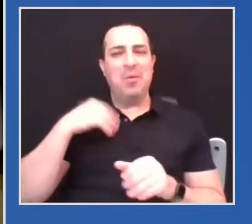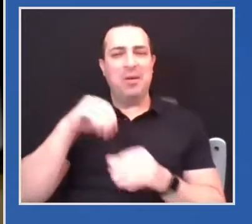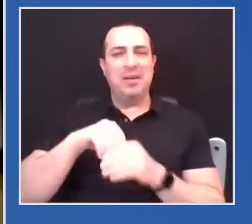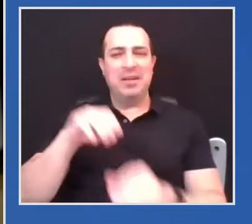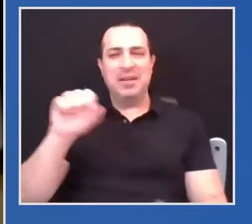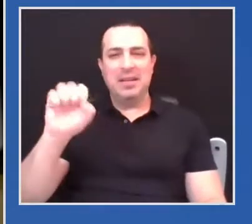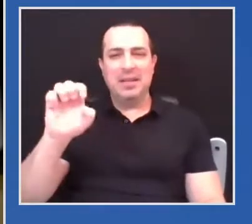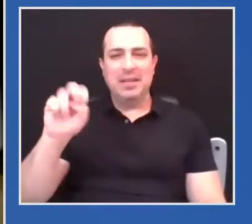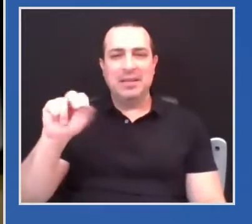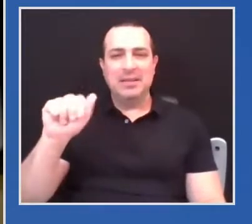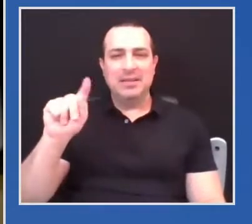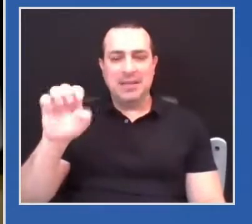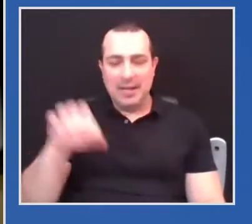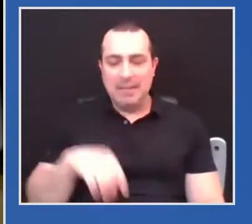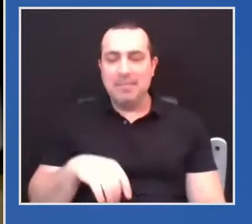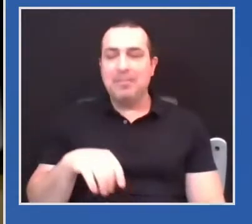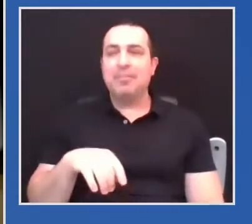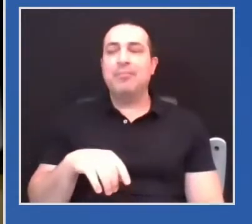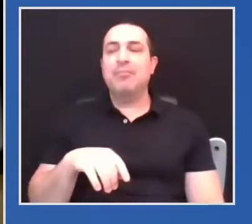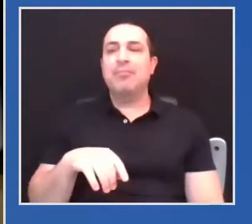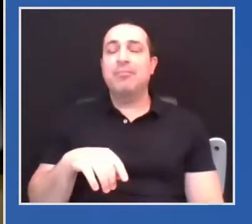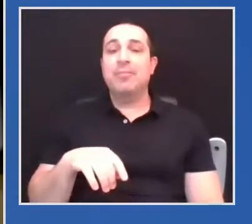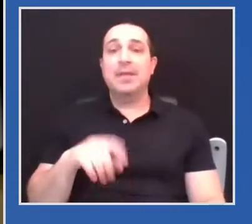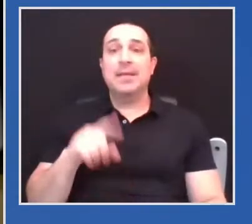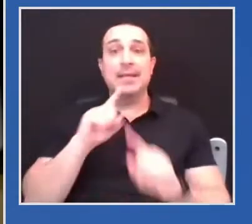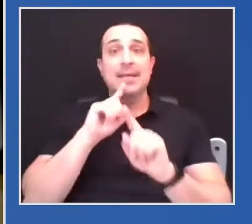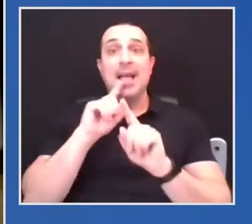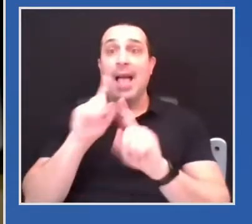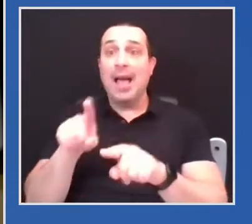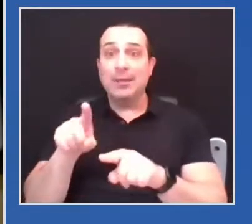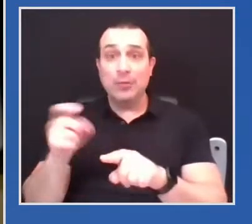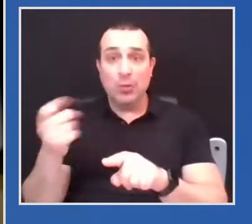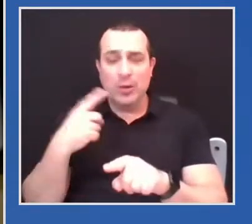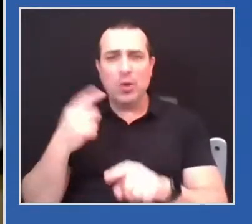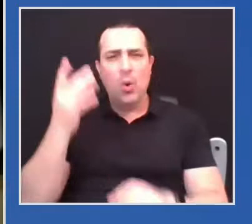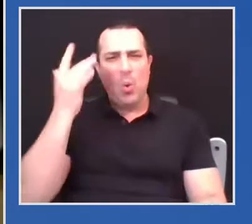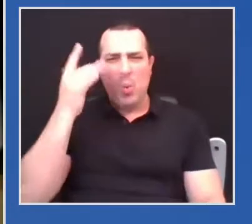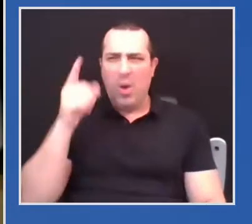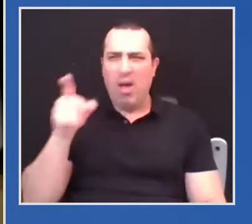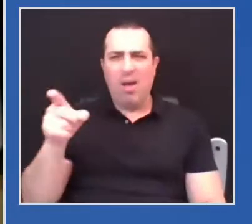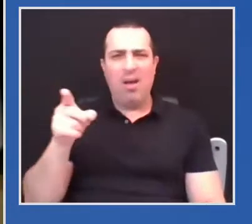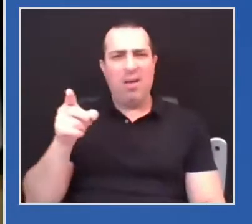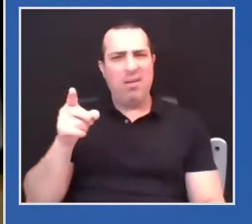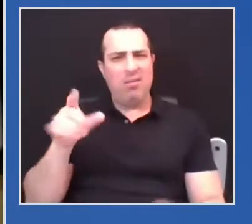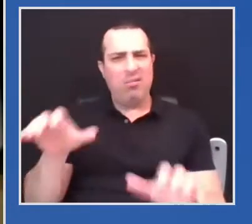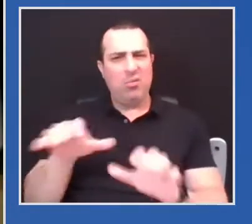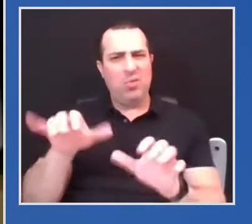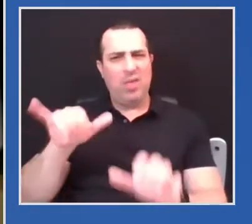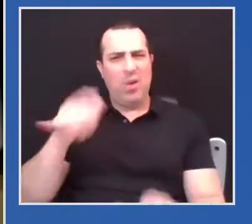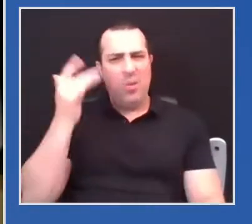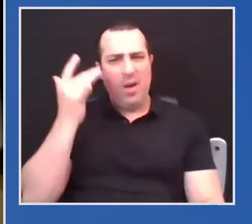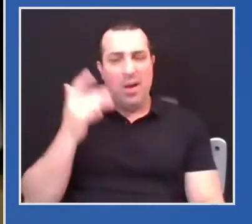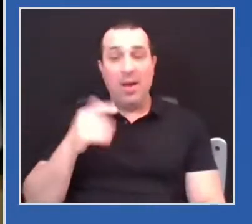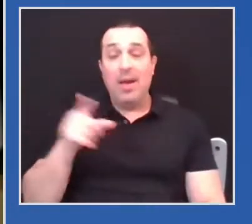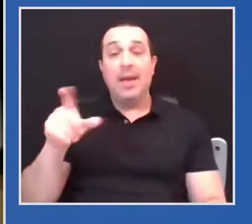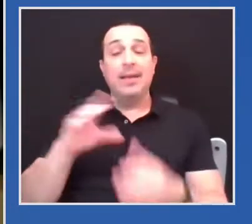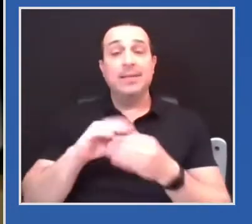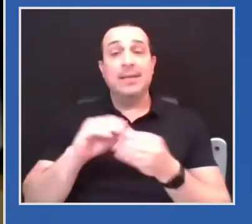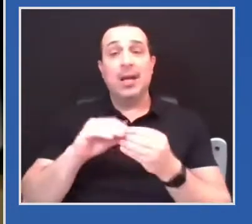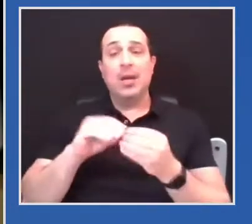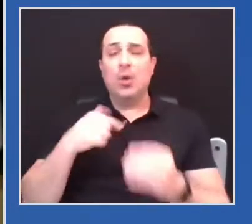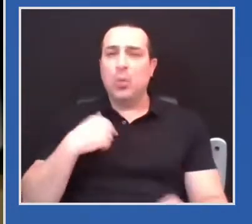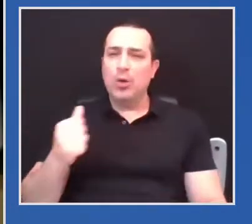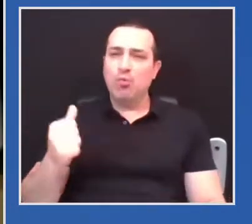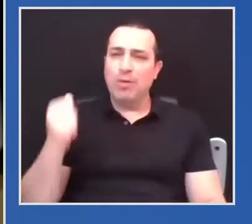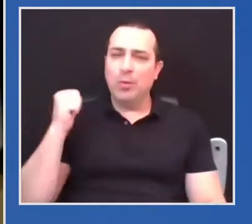When answering the unasked question, why was he doing it? He said, because we refuse to